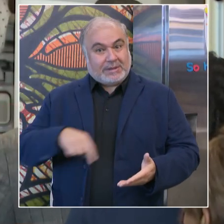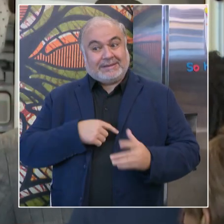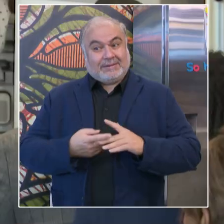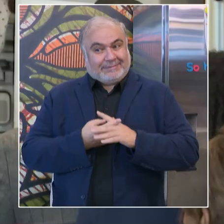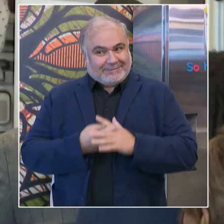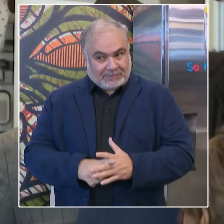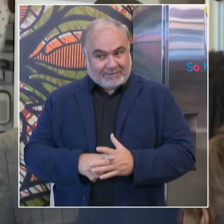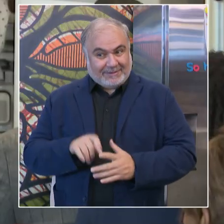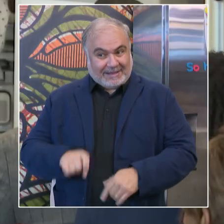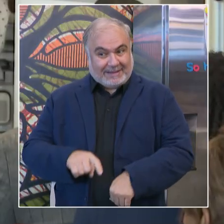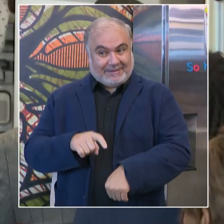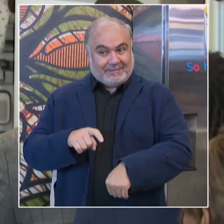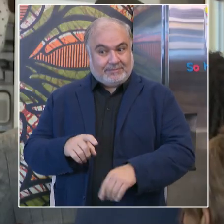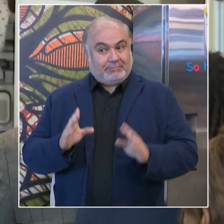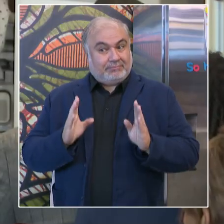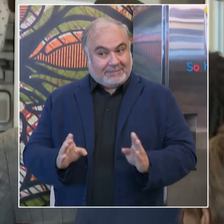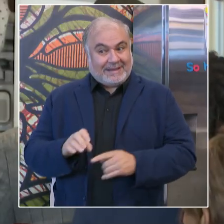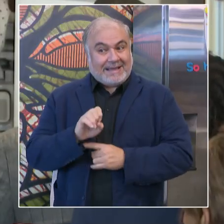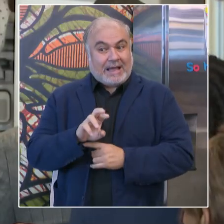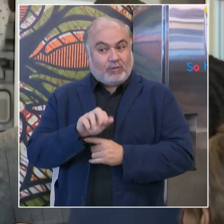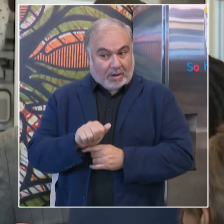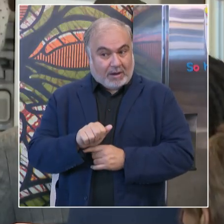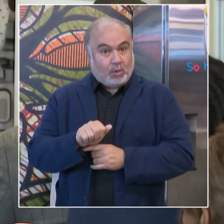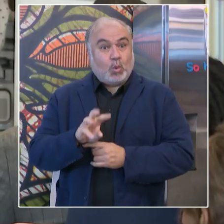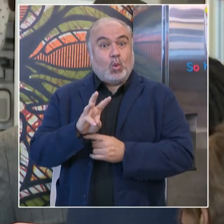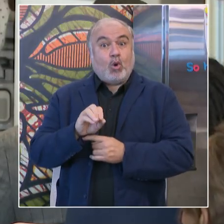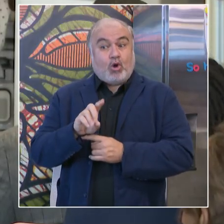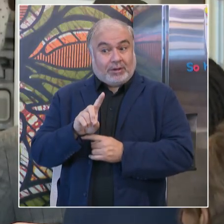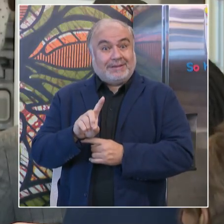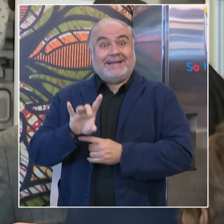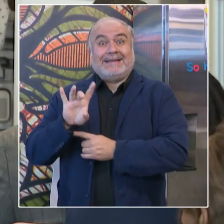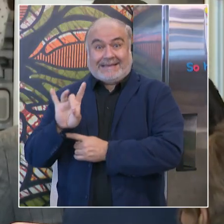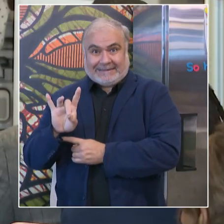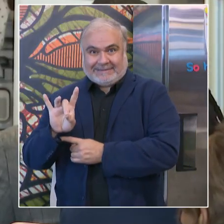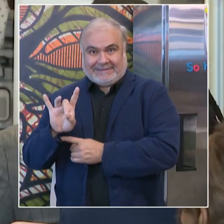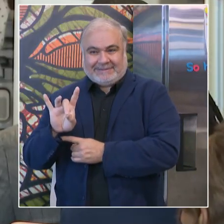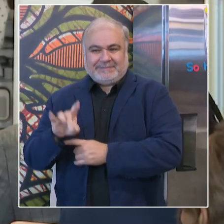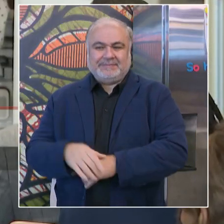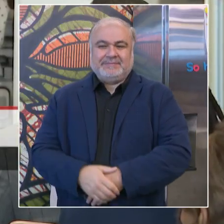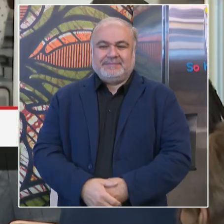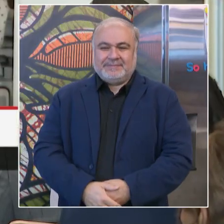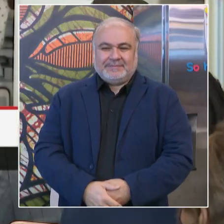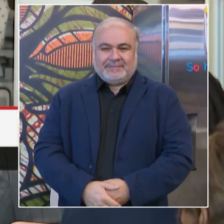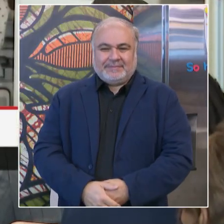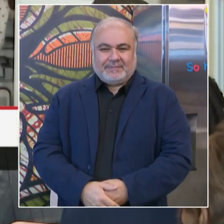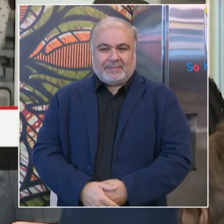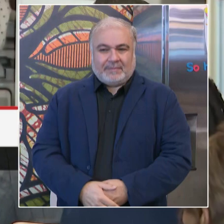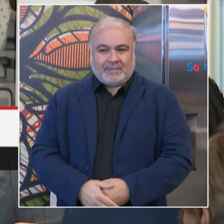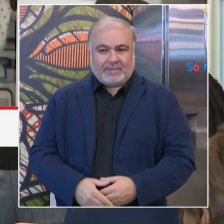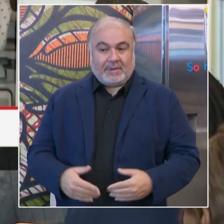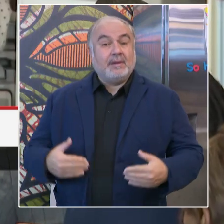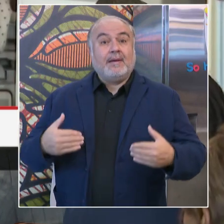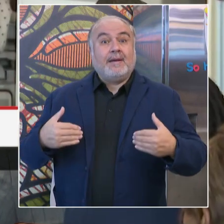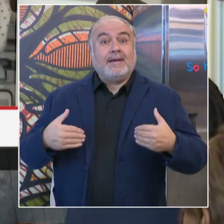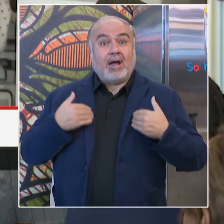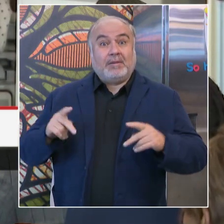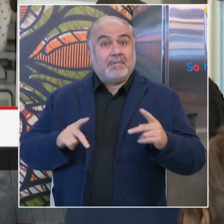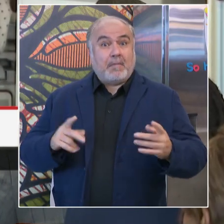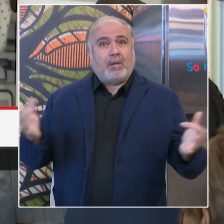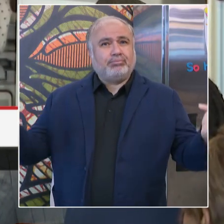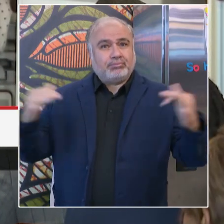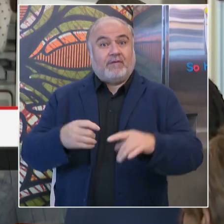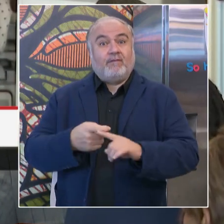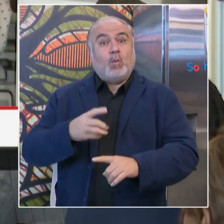Ward 8. Here, young people from every corner of the district, but especially in Ward 8, will earn college